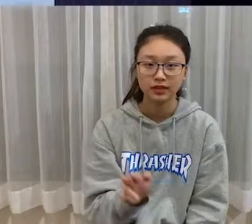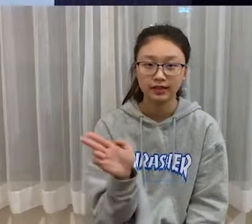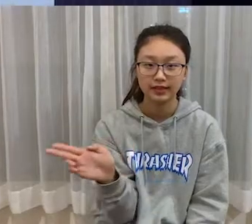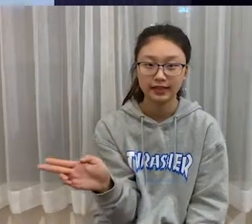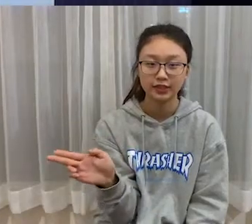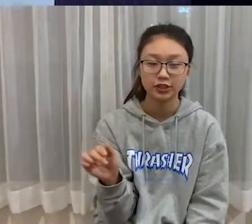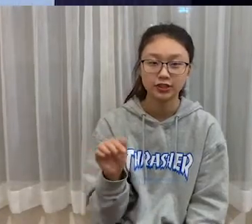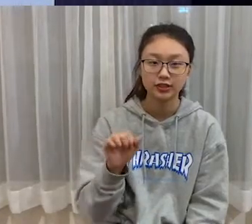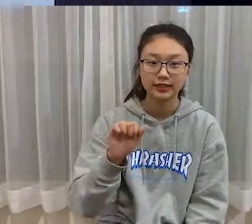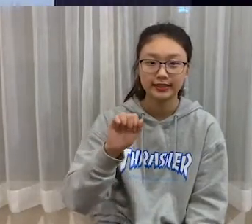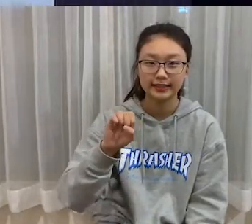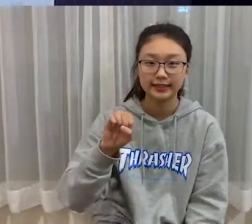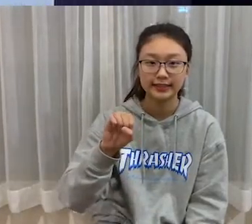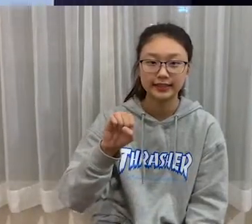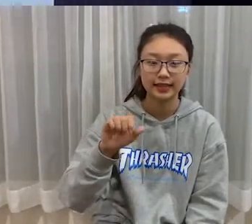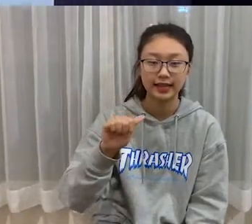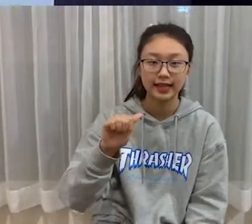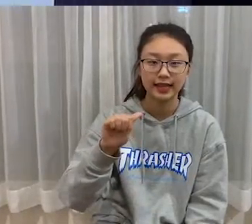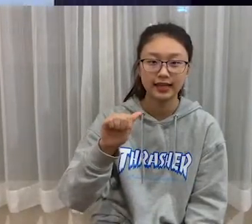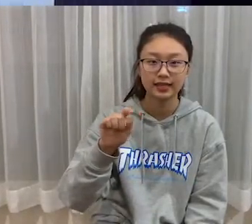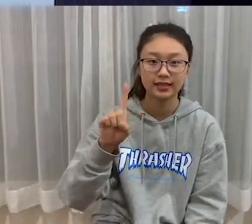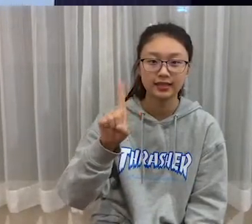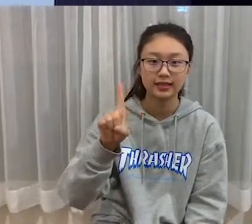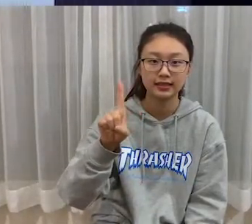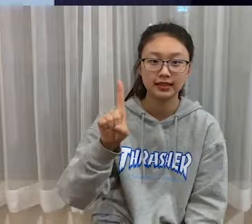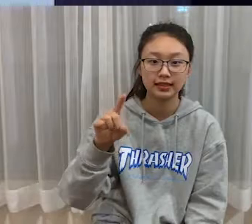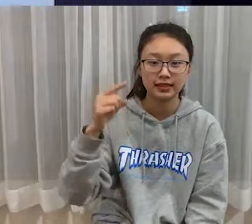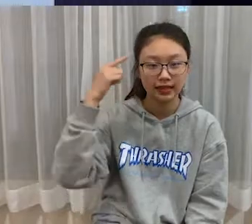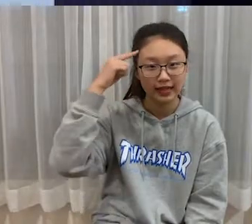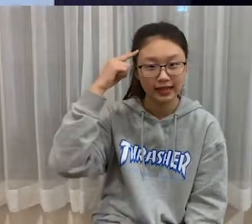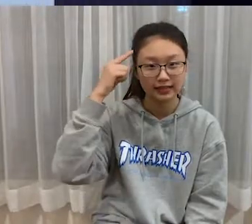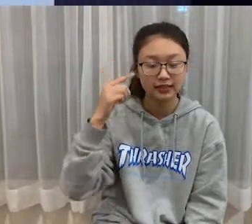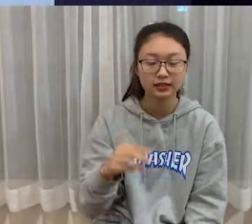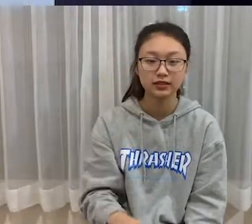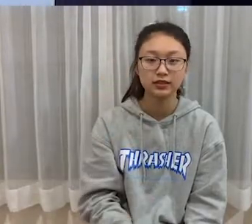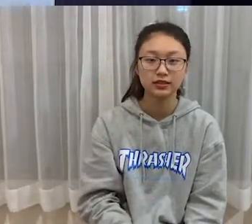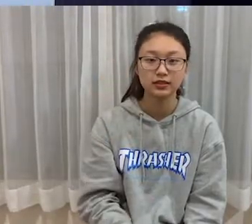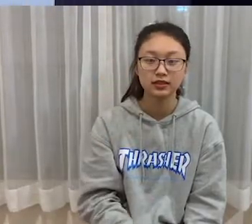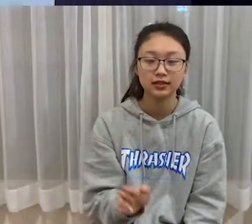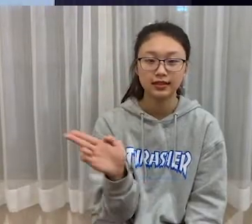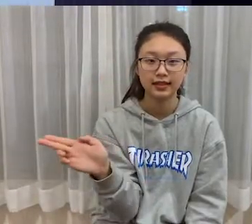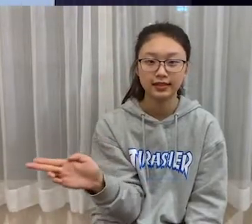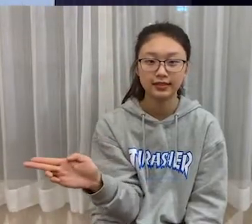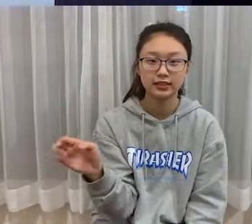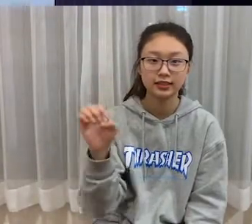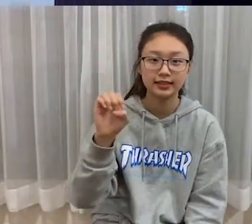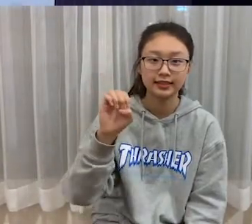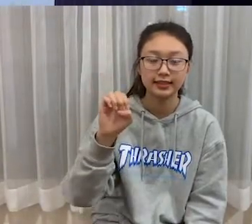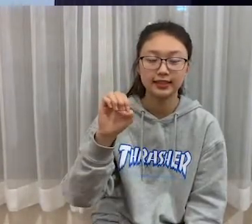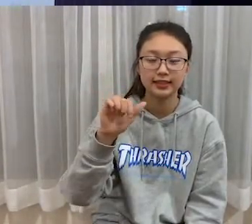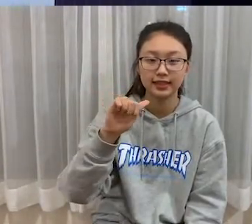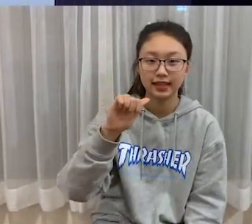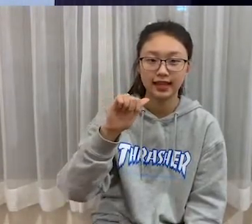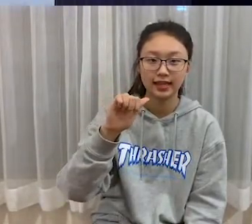letter is pronounced as tou, tou, and it means the head or the hair. It can thus also mean the